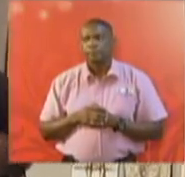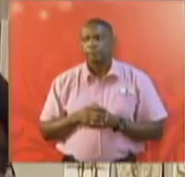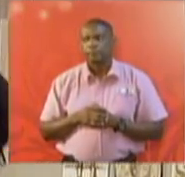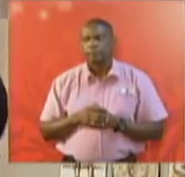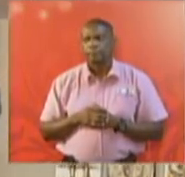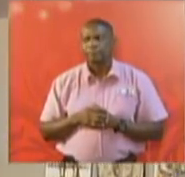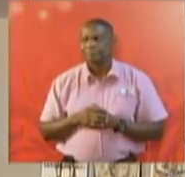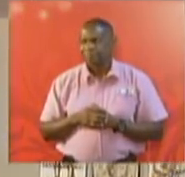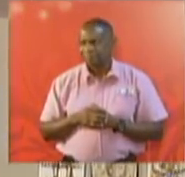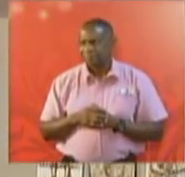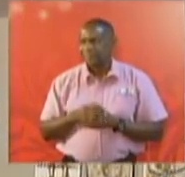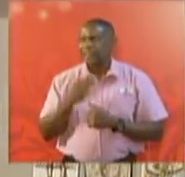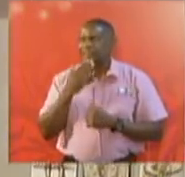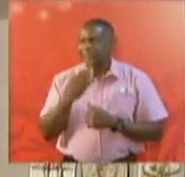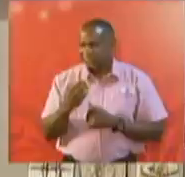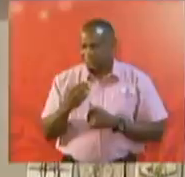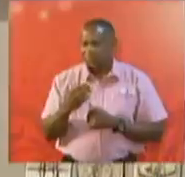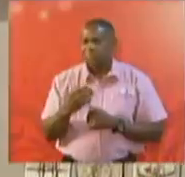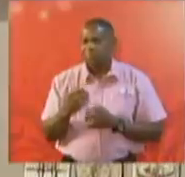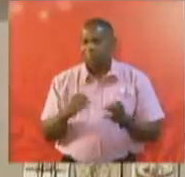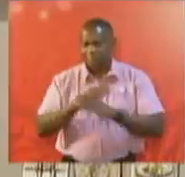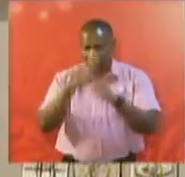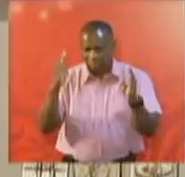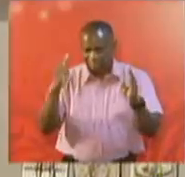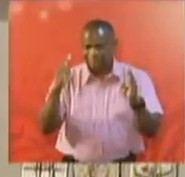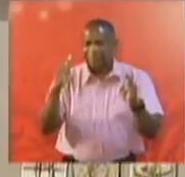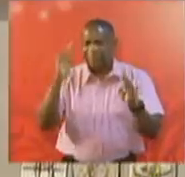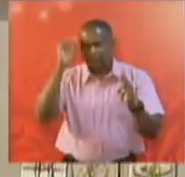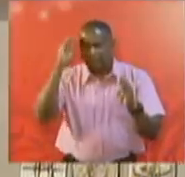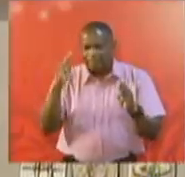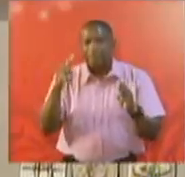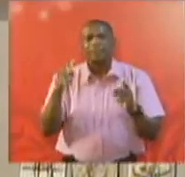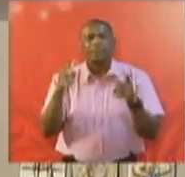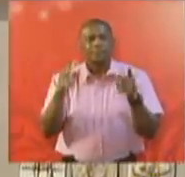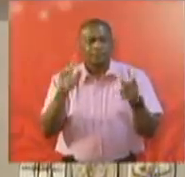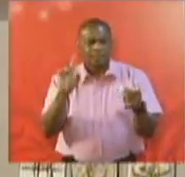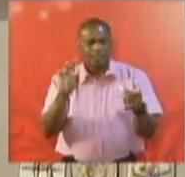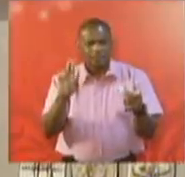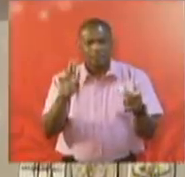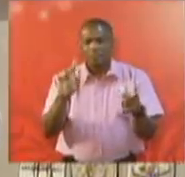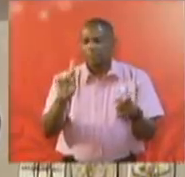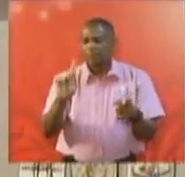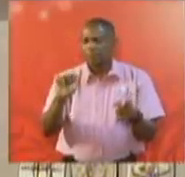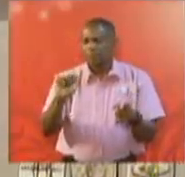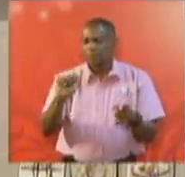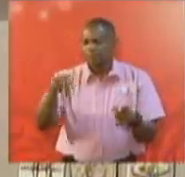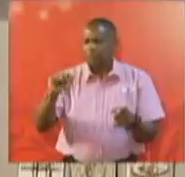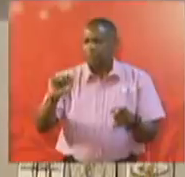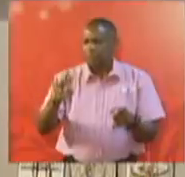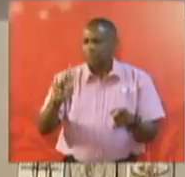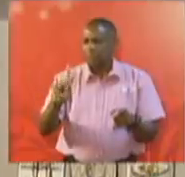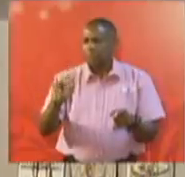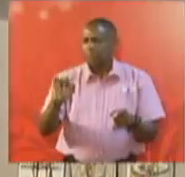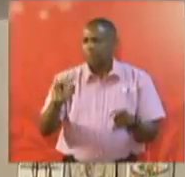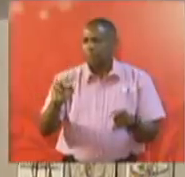Alcantara. Good morning to the Honourable Minister, to my colleague Dr. Parkinson, to the members of the media and members of the